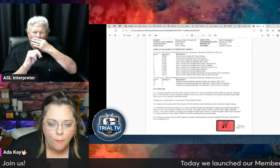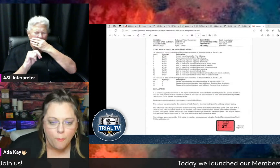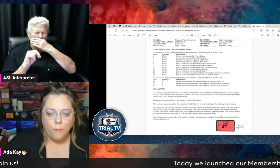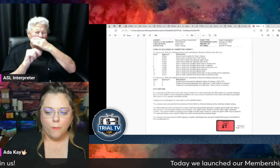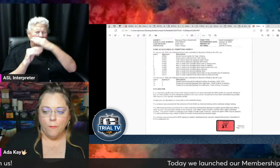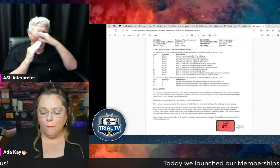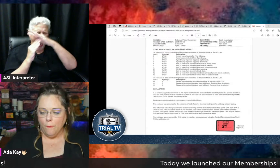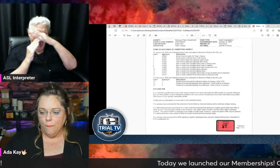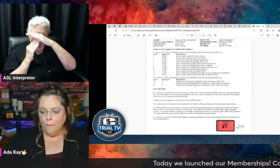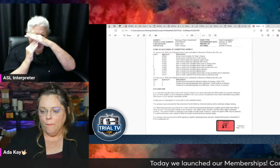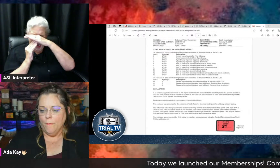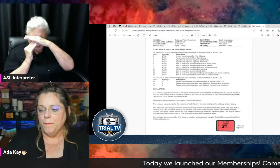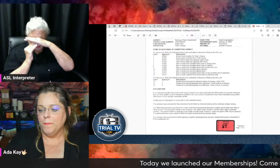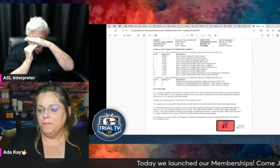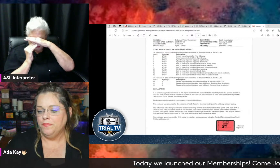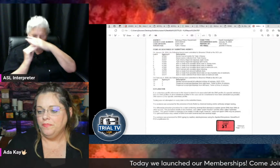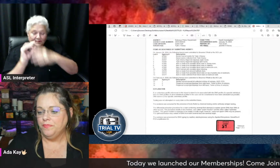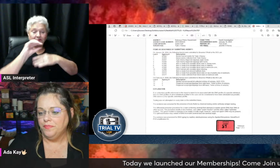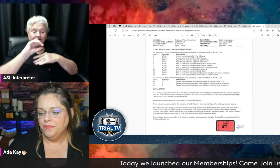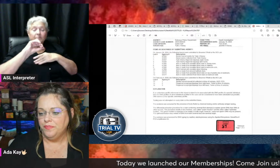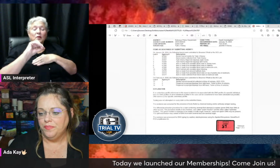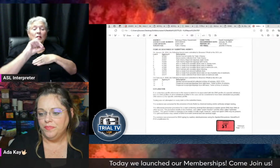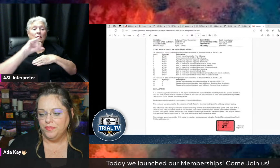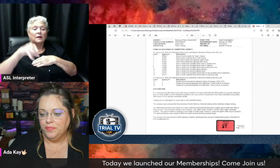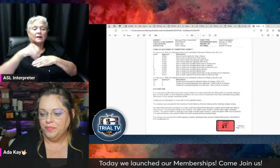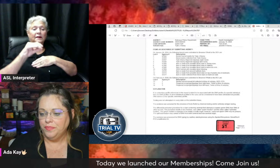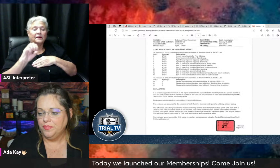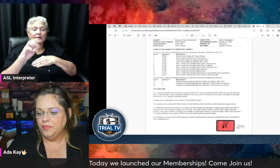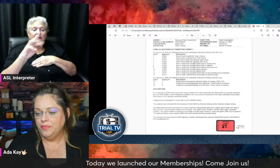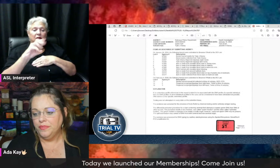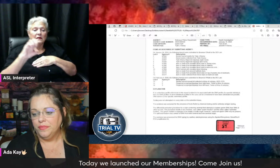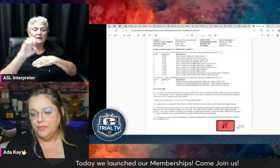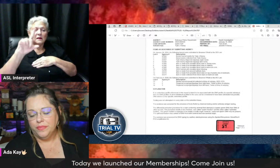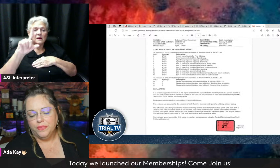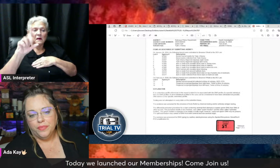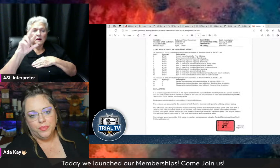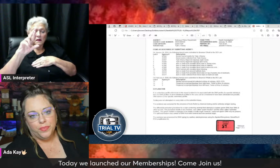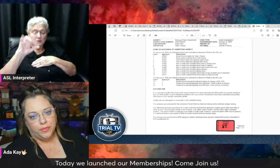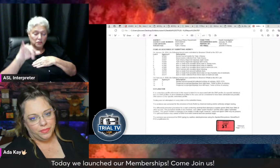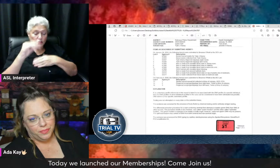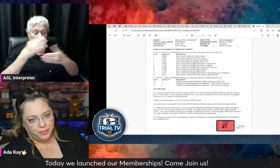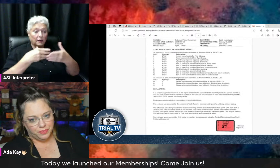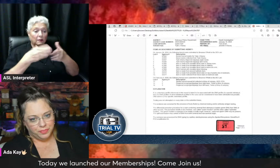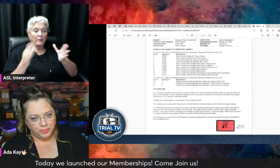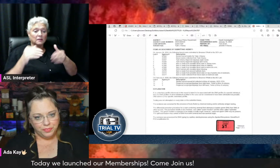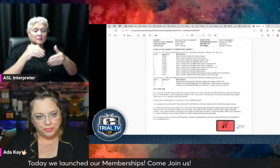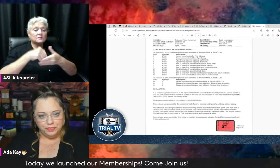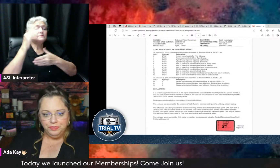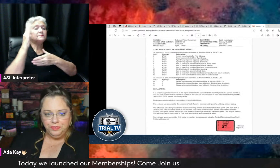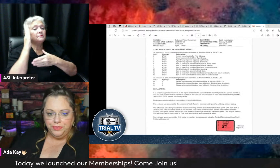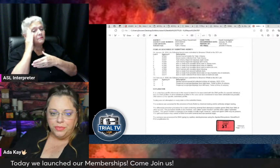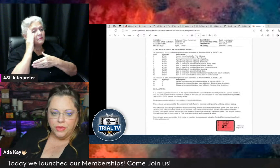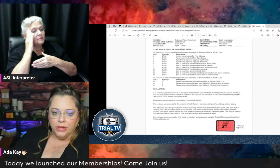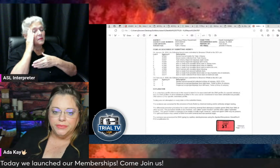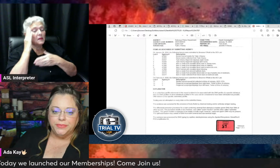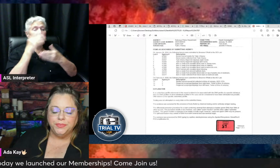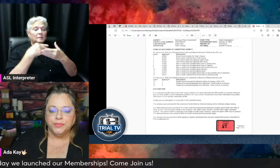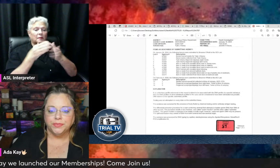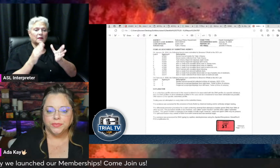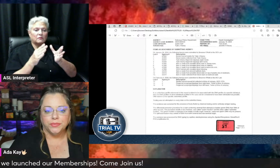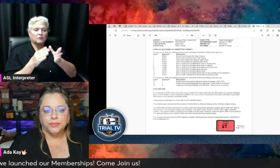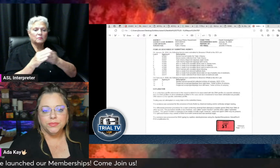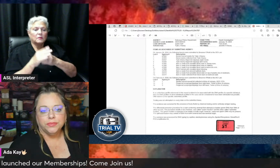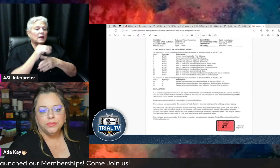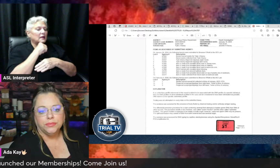Is that right? That's what it was listed as, yes. Okay. You didn't actually see this jewelry box. You just saw the swab. Correct. I only saw the